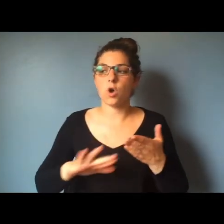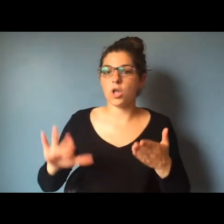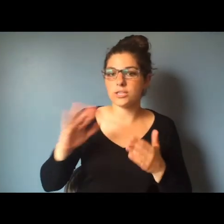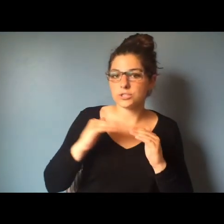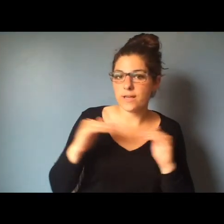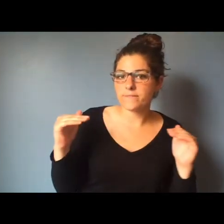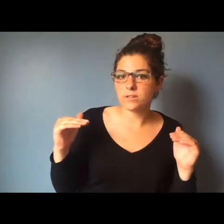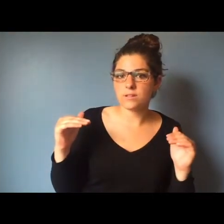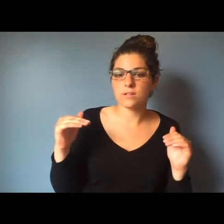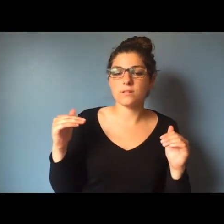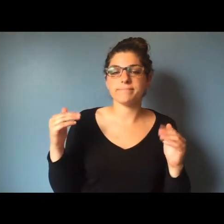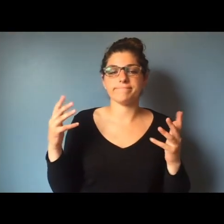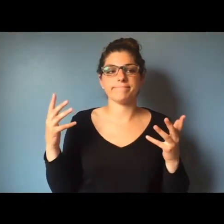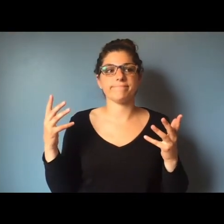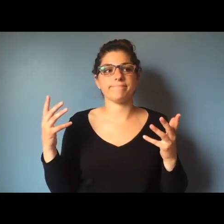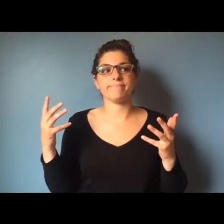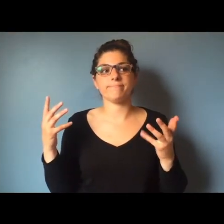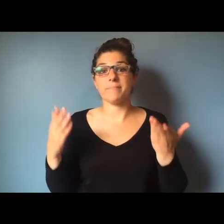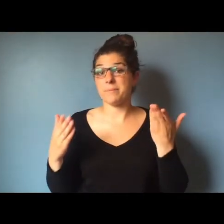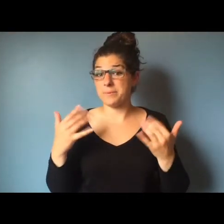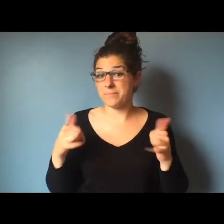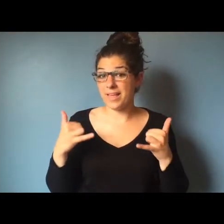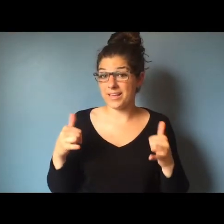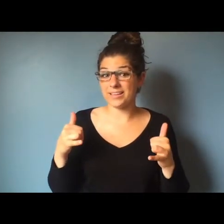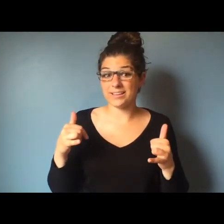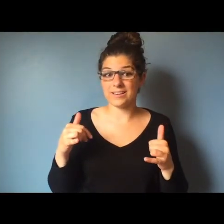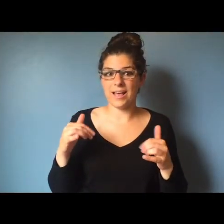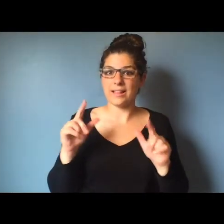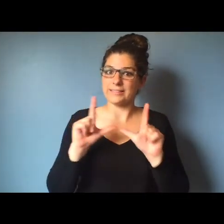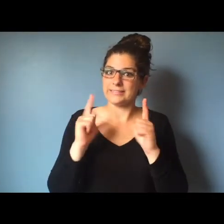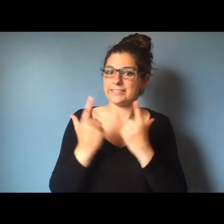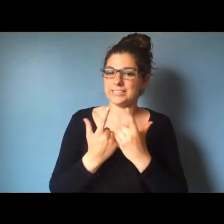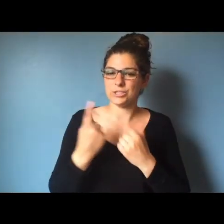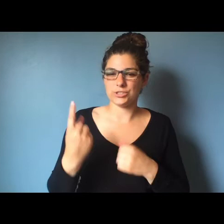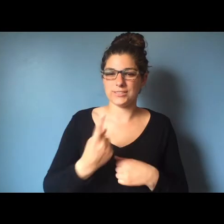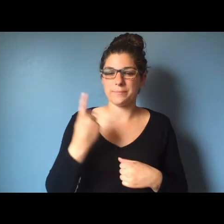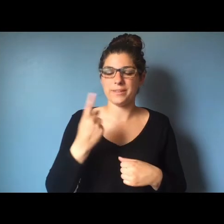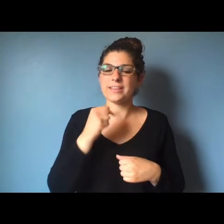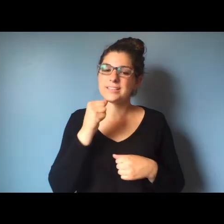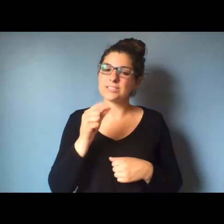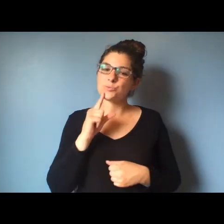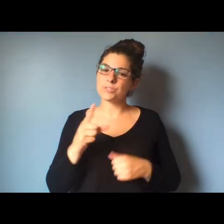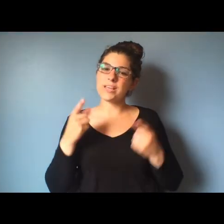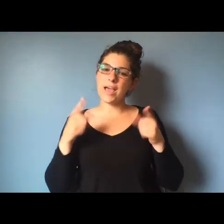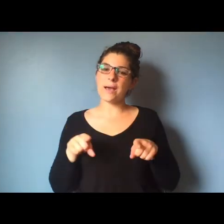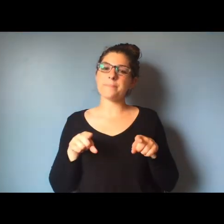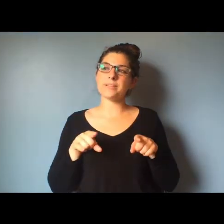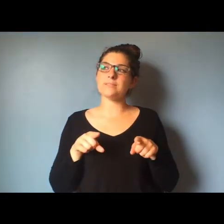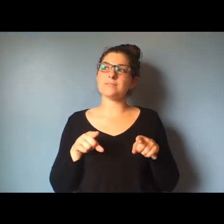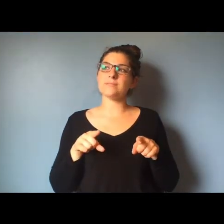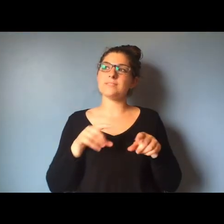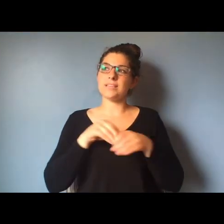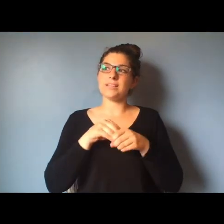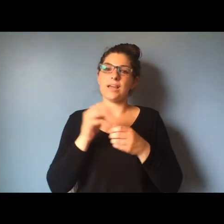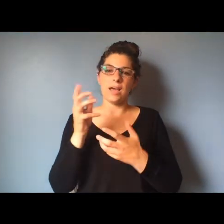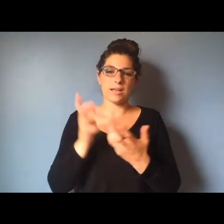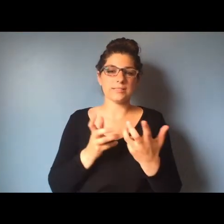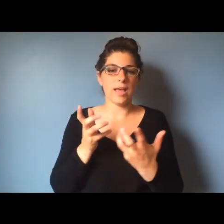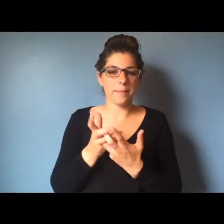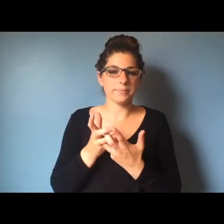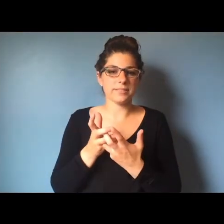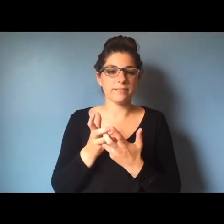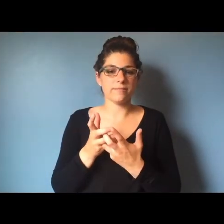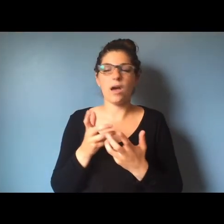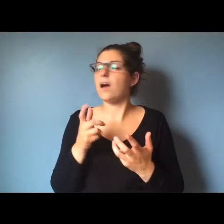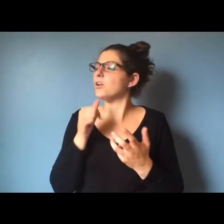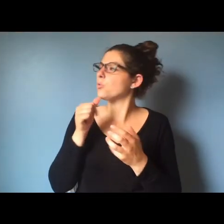level, you're finding them, maybe playing in like a league or something. It doesn't really happen in an adaptive, I